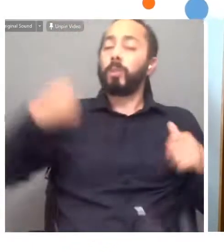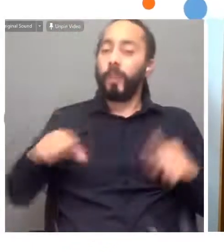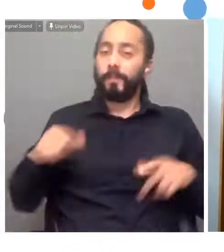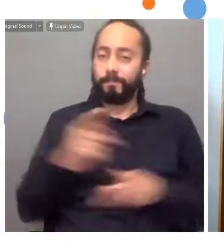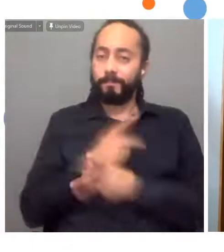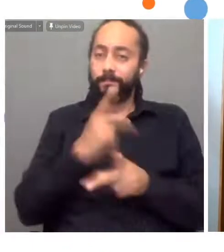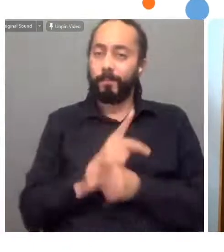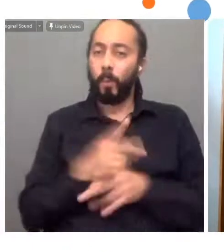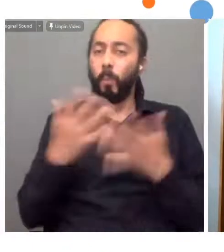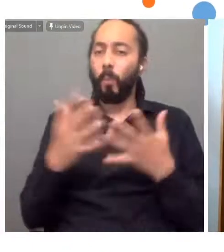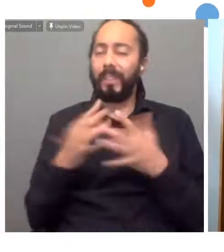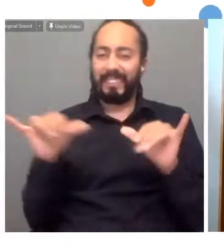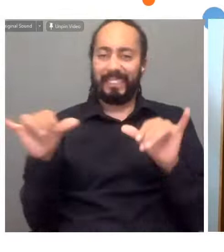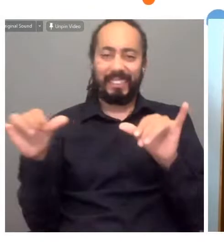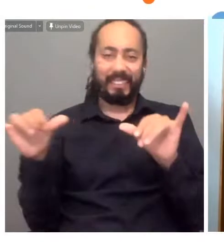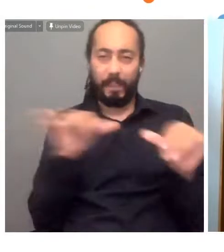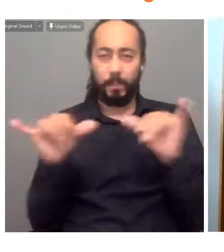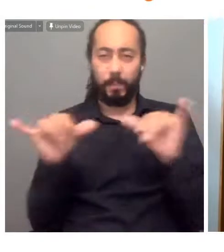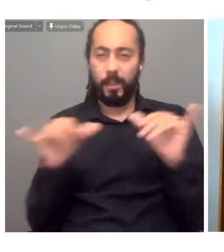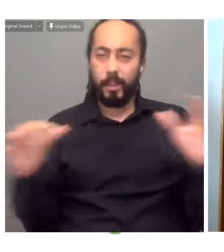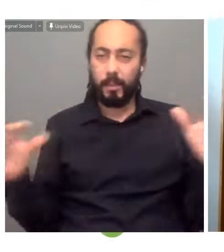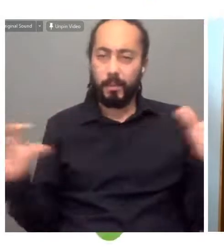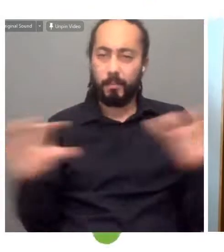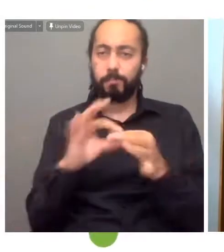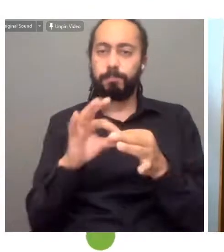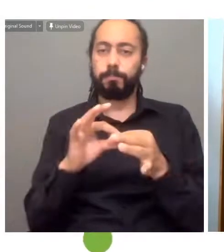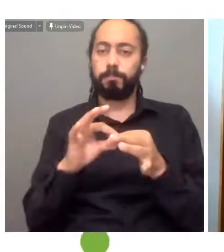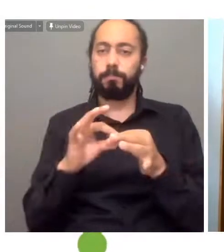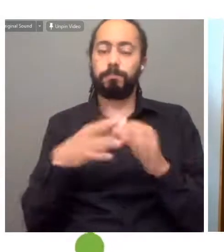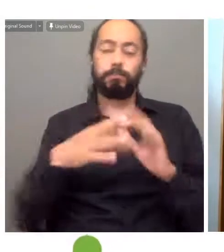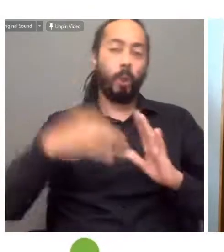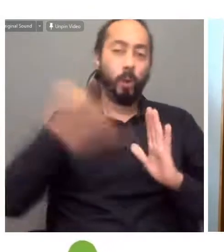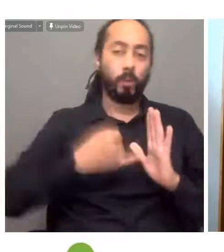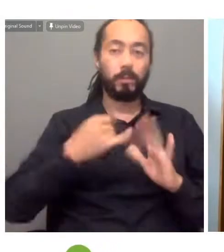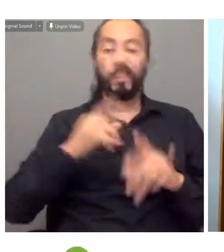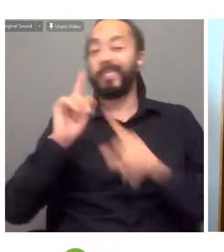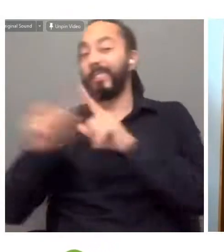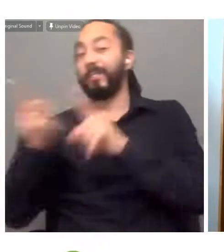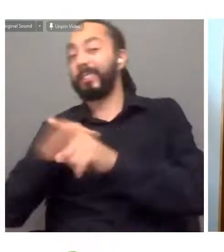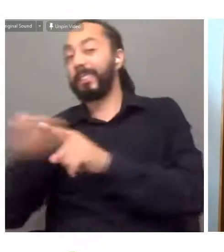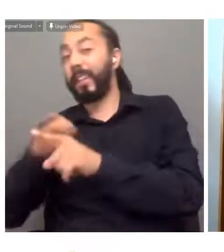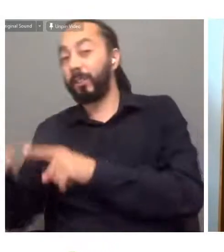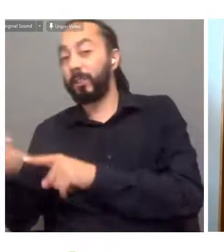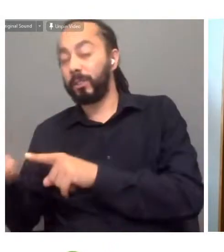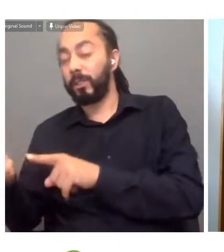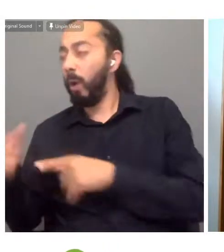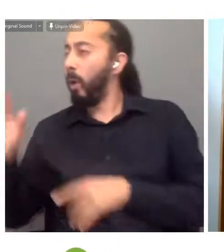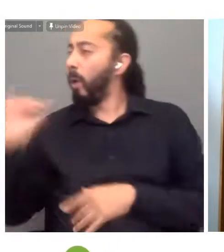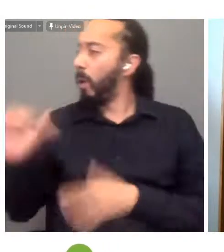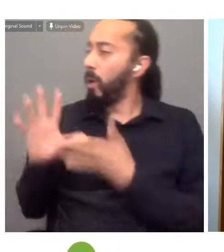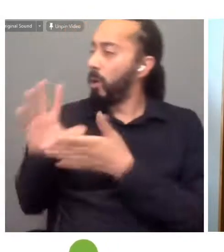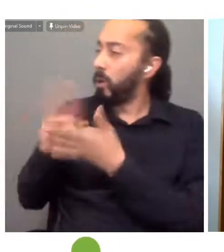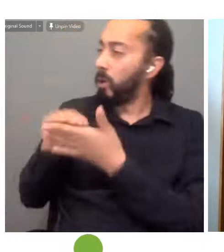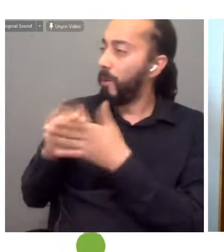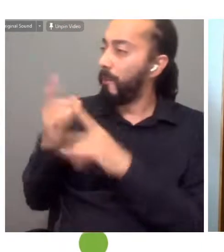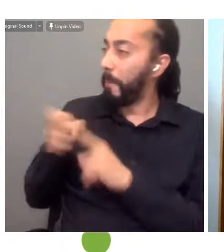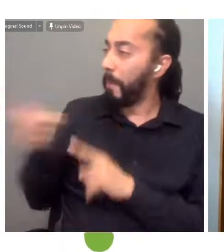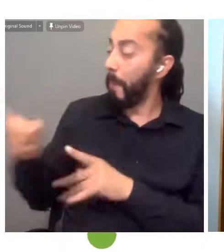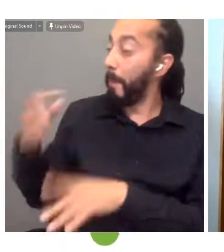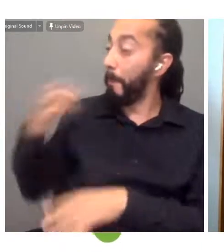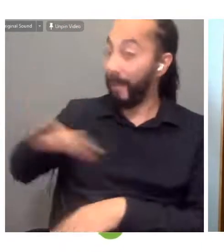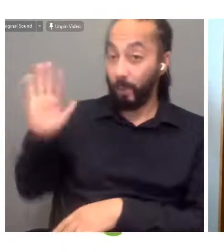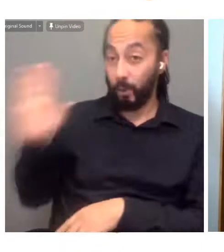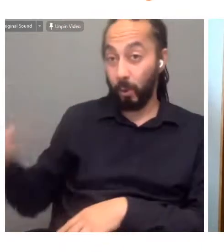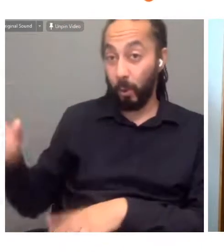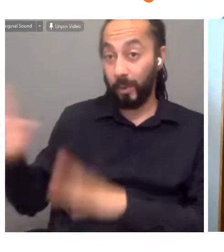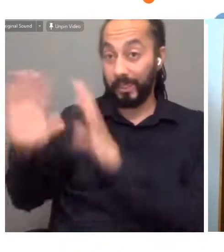one side and what could be done in other sectors that would be beneficial for these sectors, but certainly for ours and vice